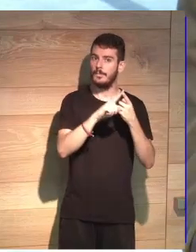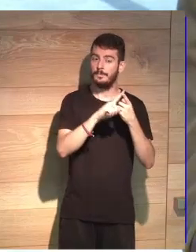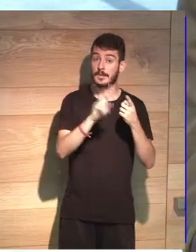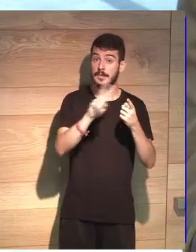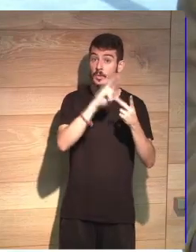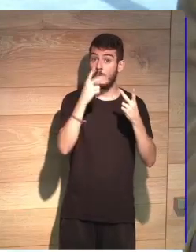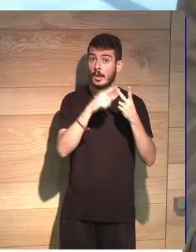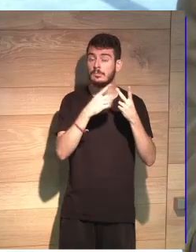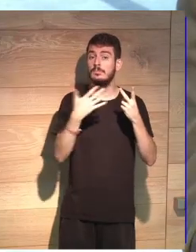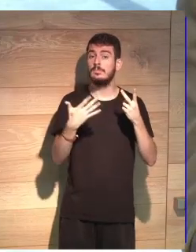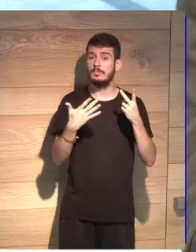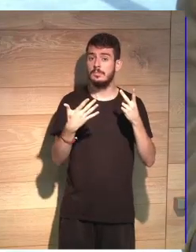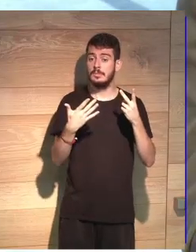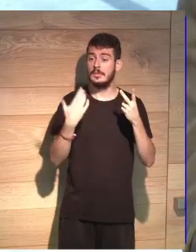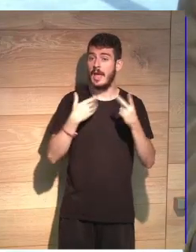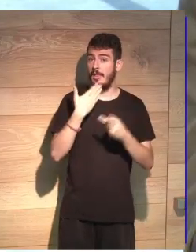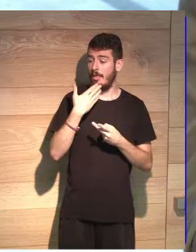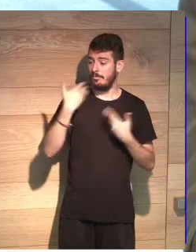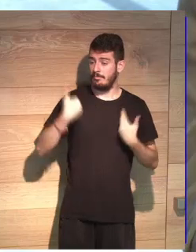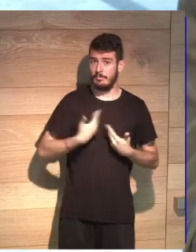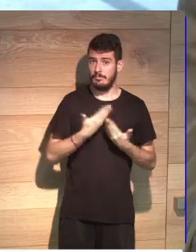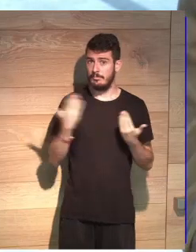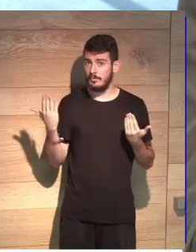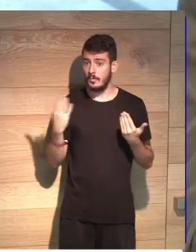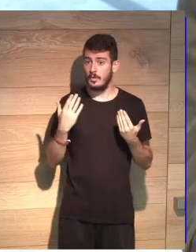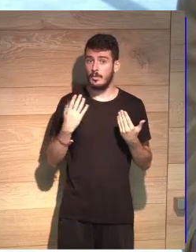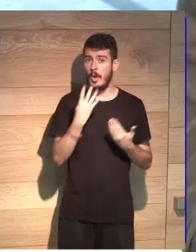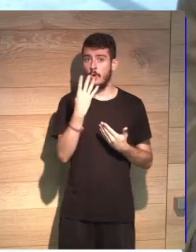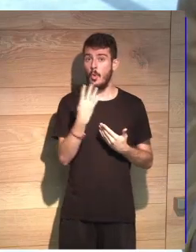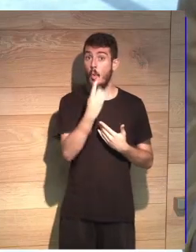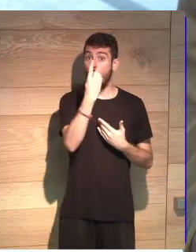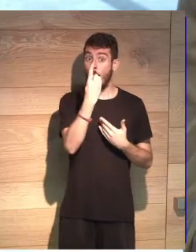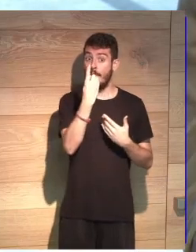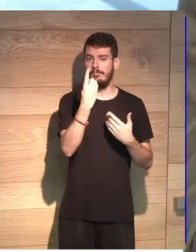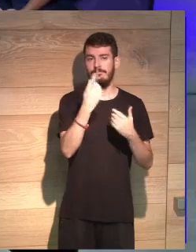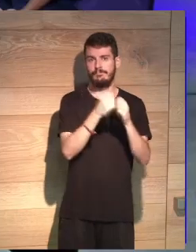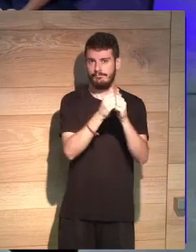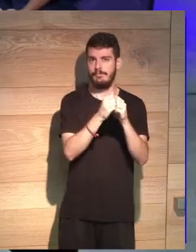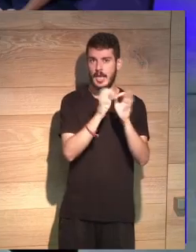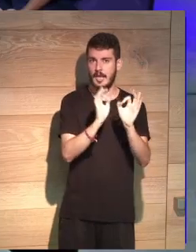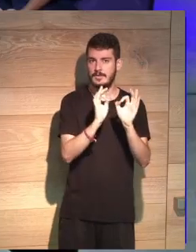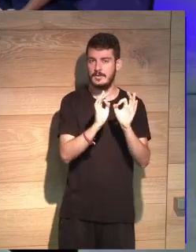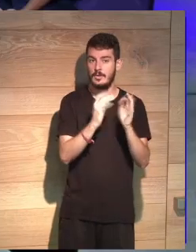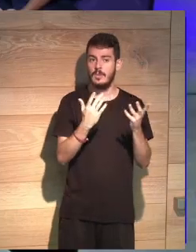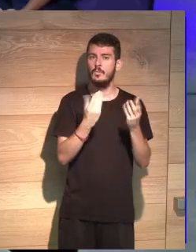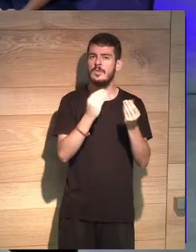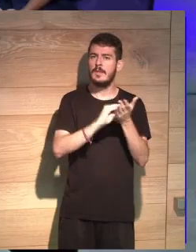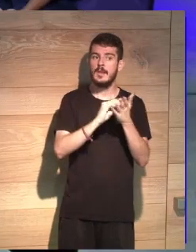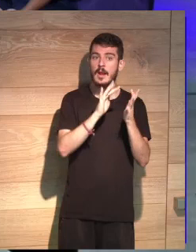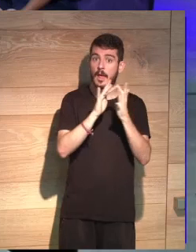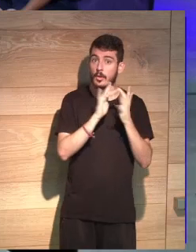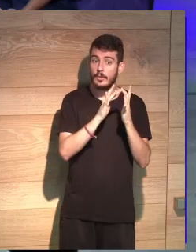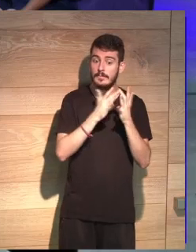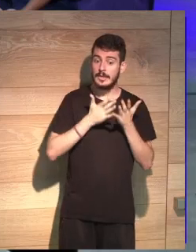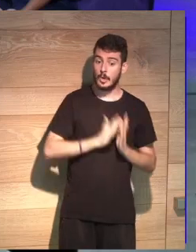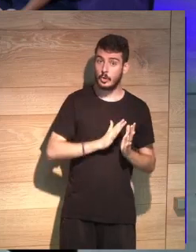much effort from your side. But also, many of us who are not so